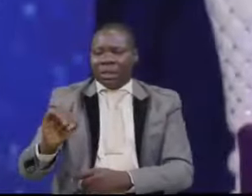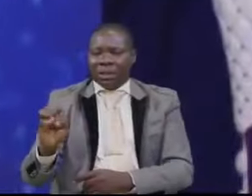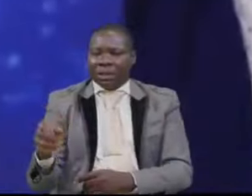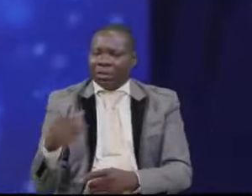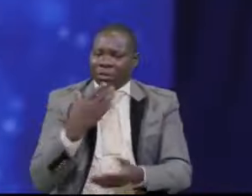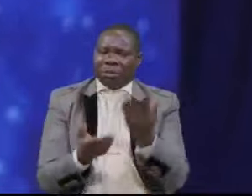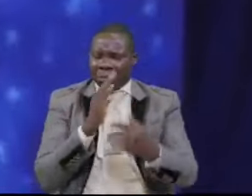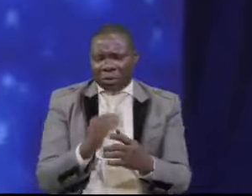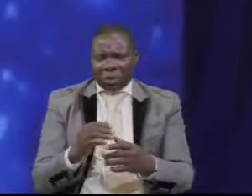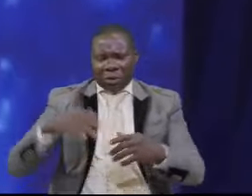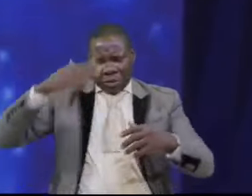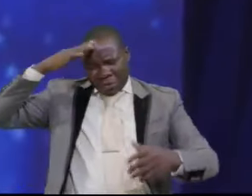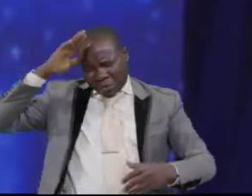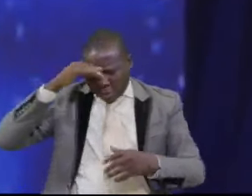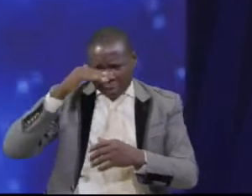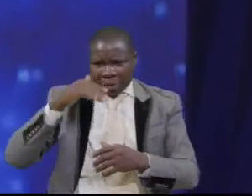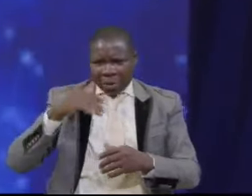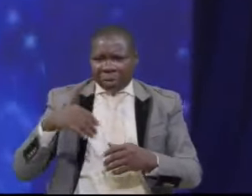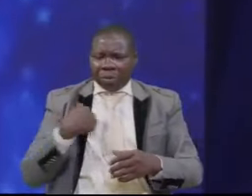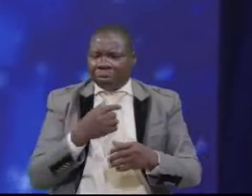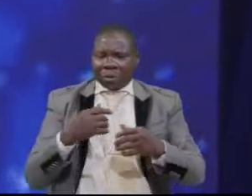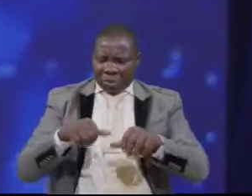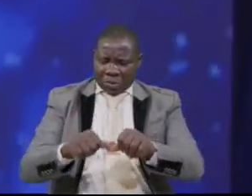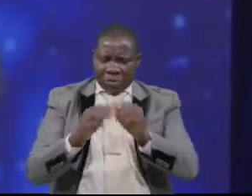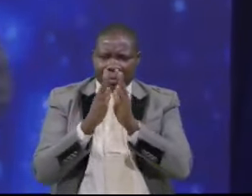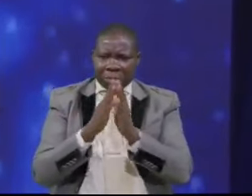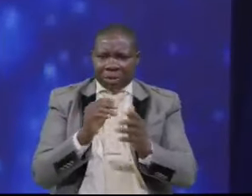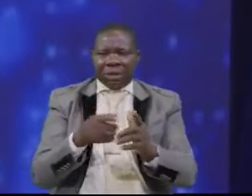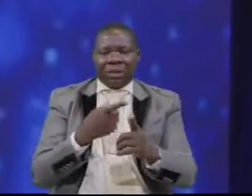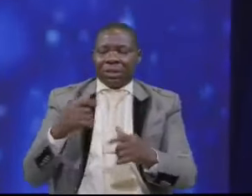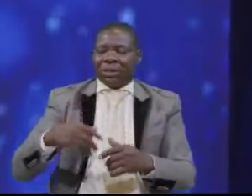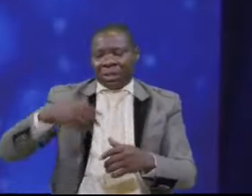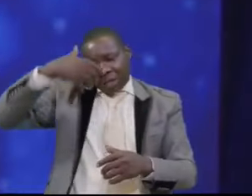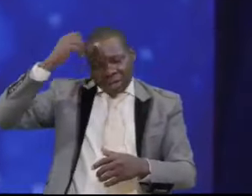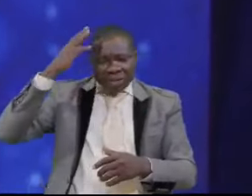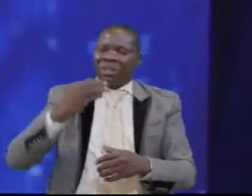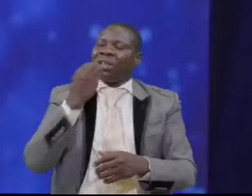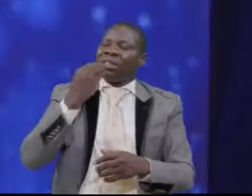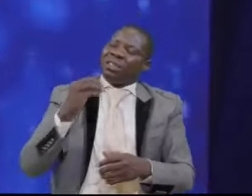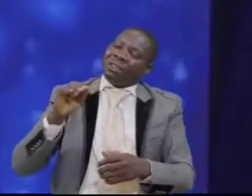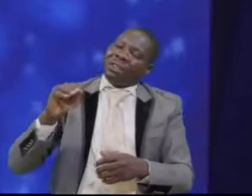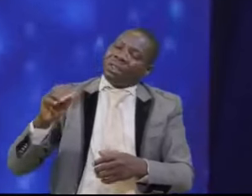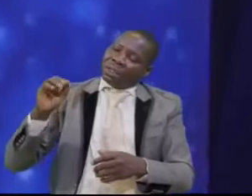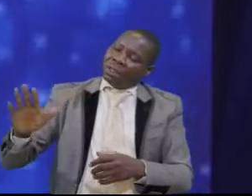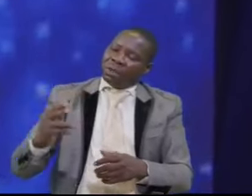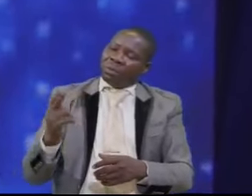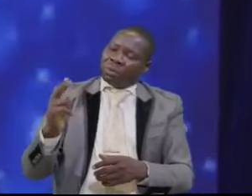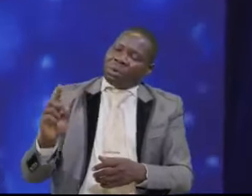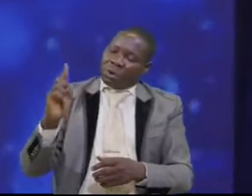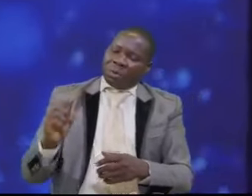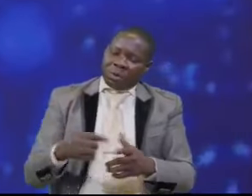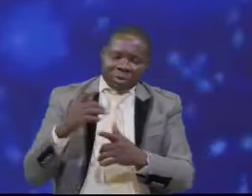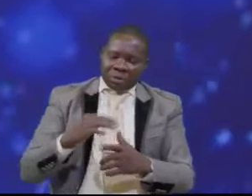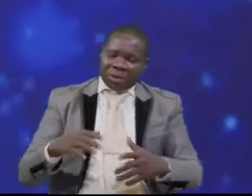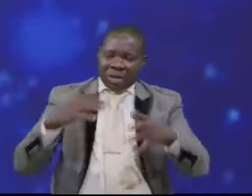praying, and then the lions will eat him up, or we will achieve our goal. He will